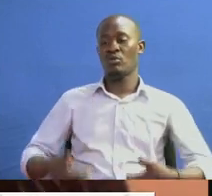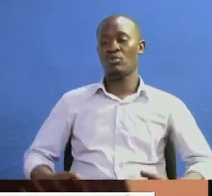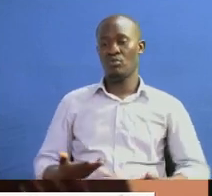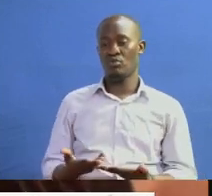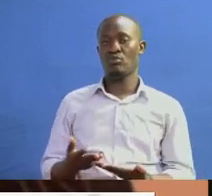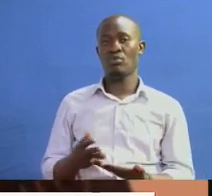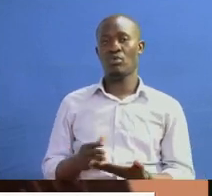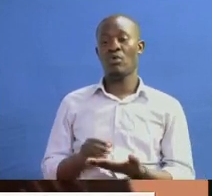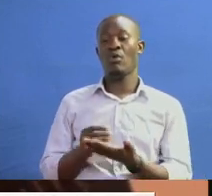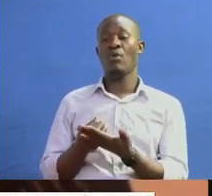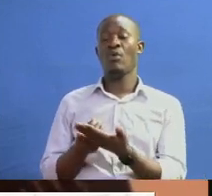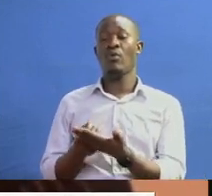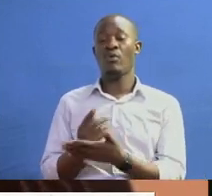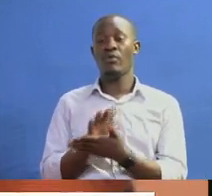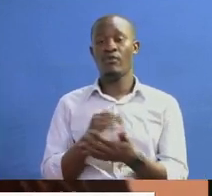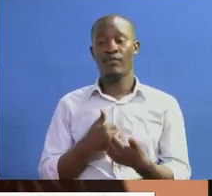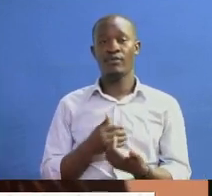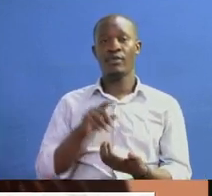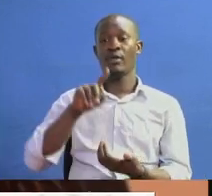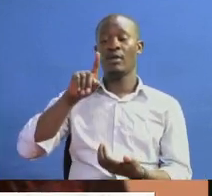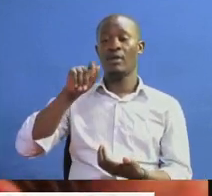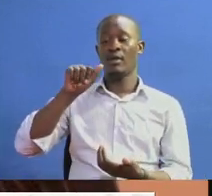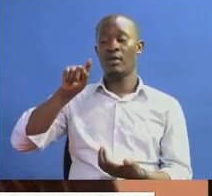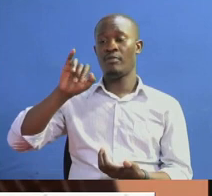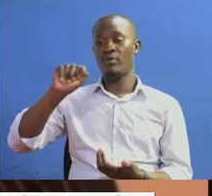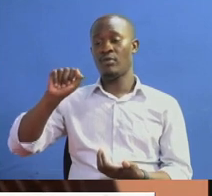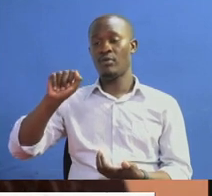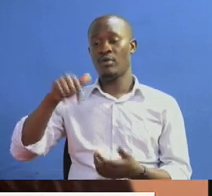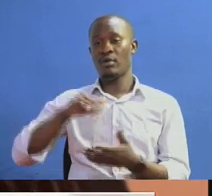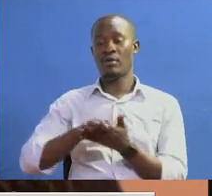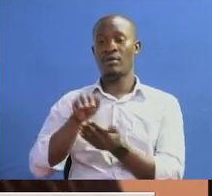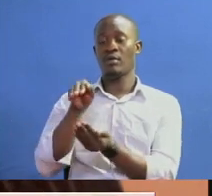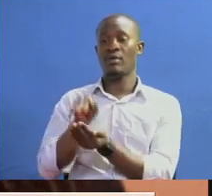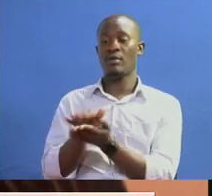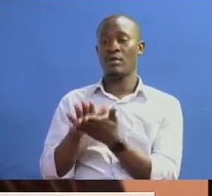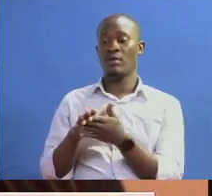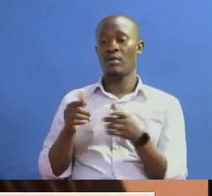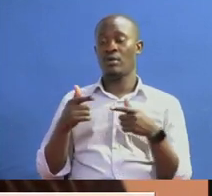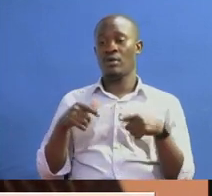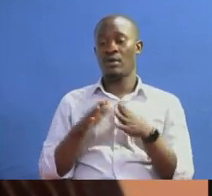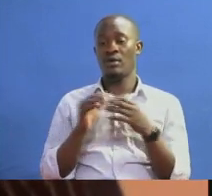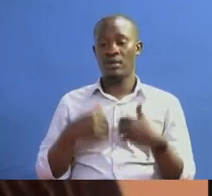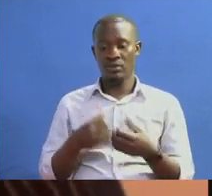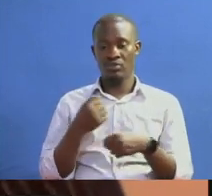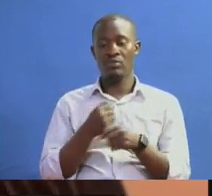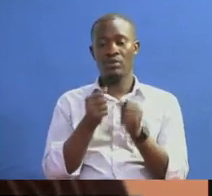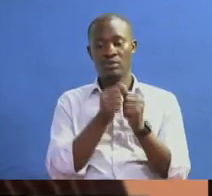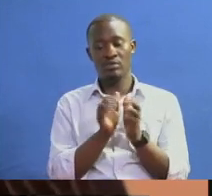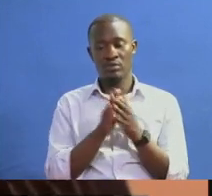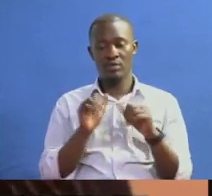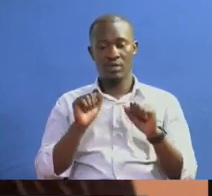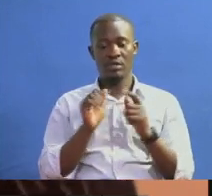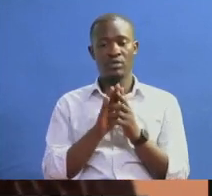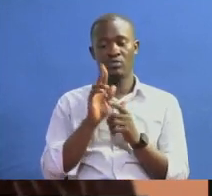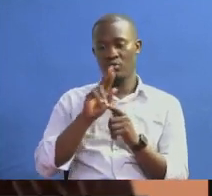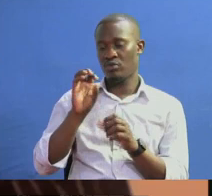we fund, we have LPO financing, even LPO financing even in banks. Let us collaborate. Let us not agree to be used. Let us